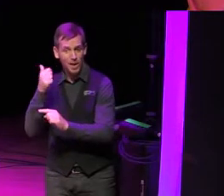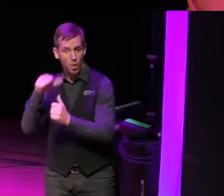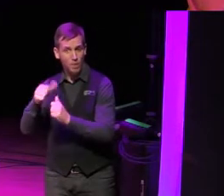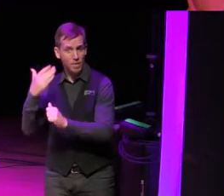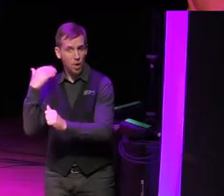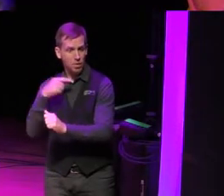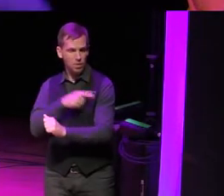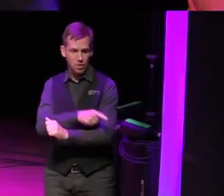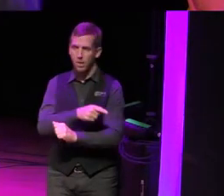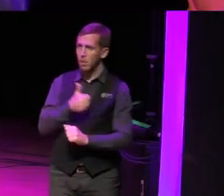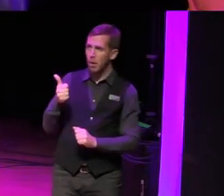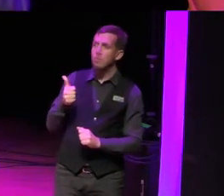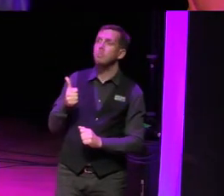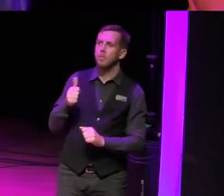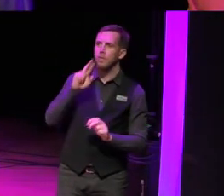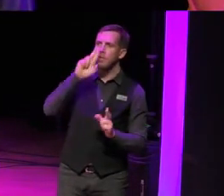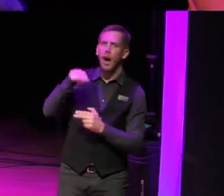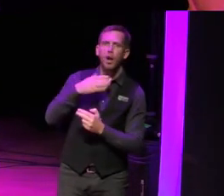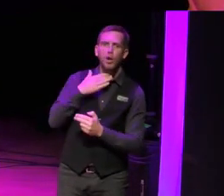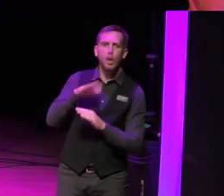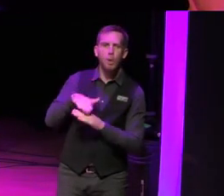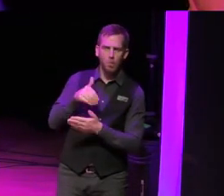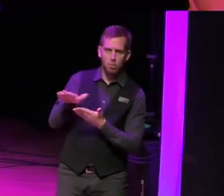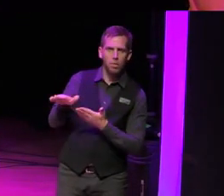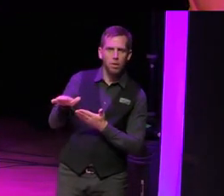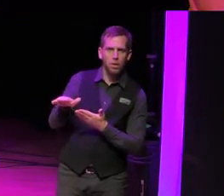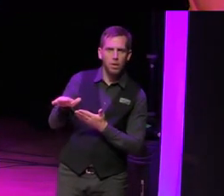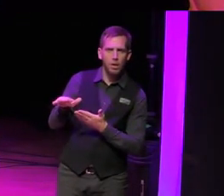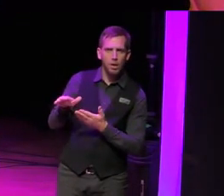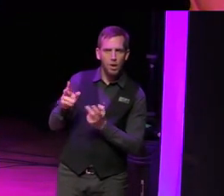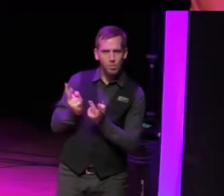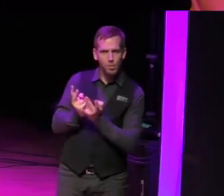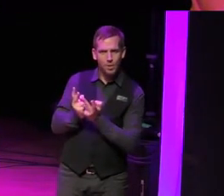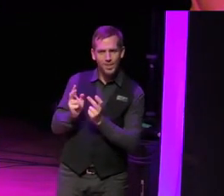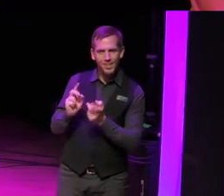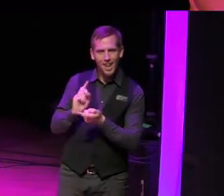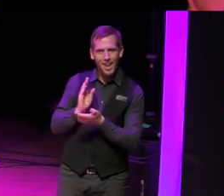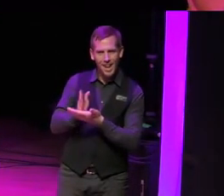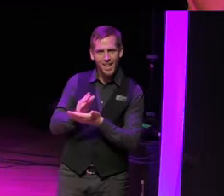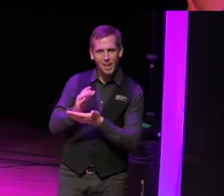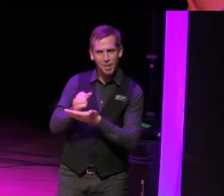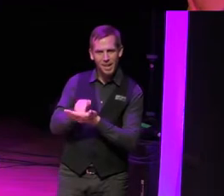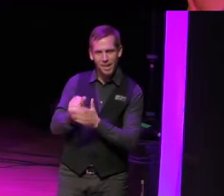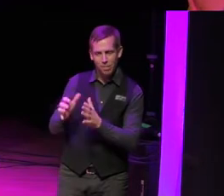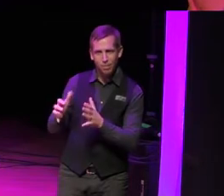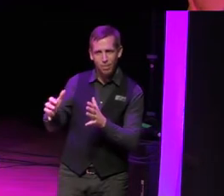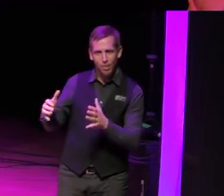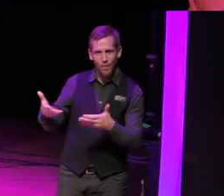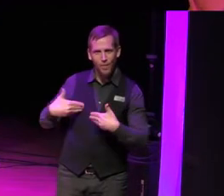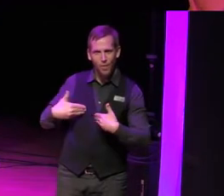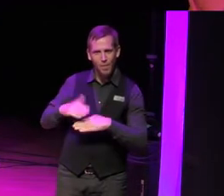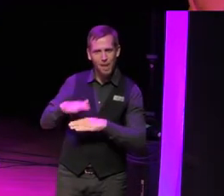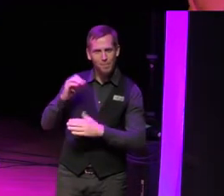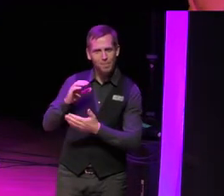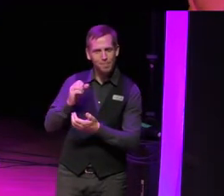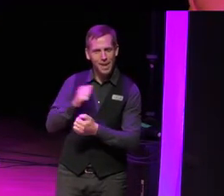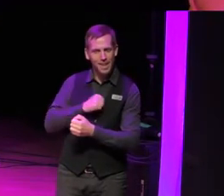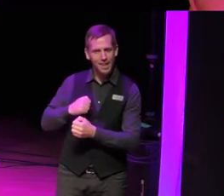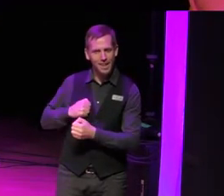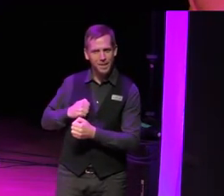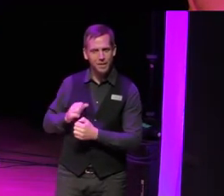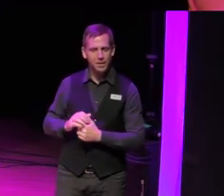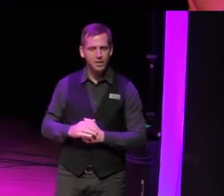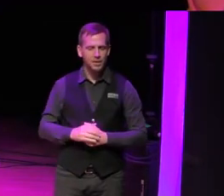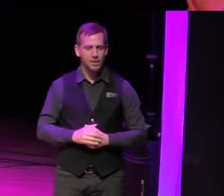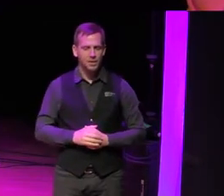a reliable party over time will gain more and more support. Political parties prepare the